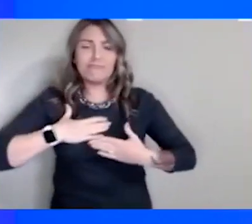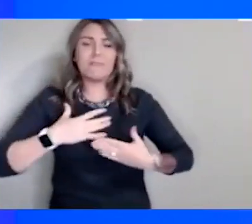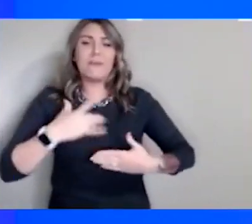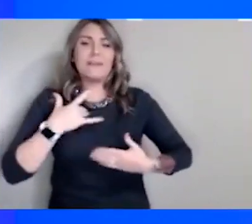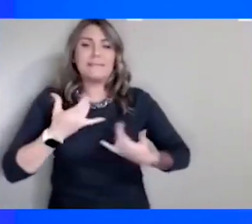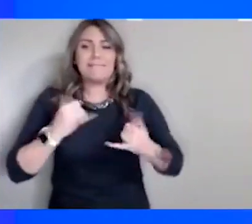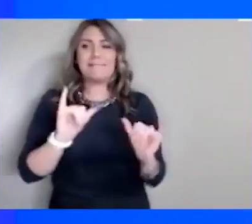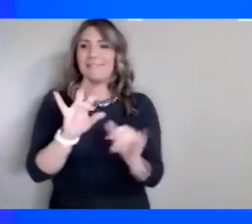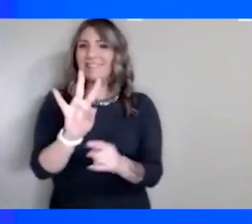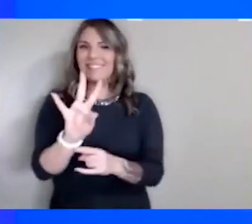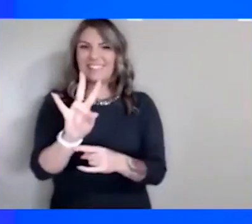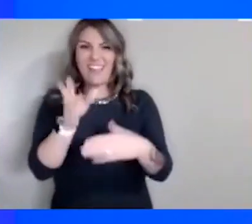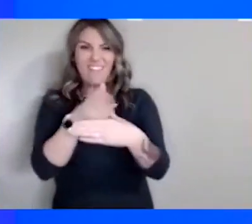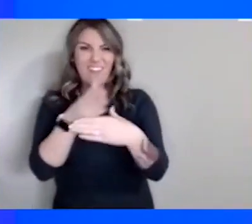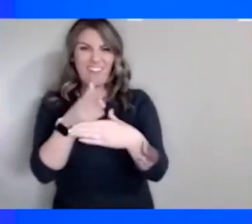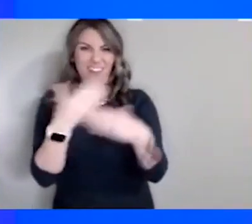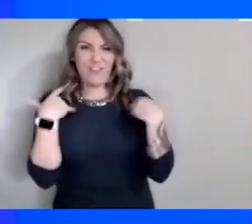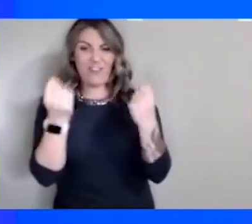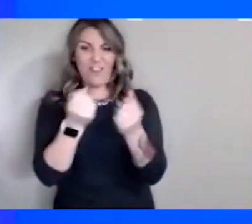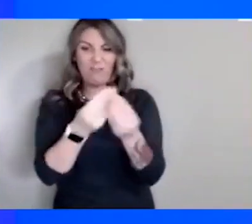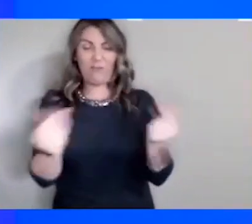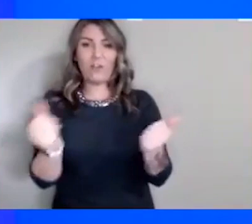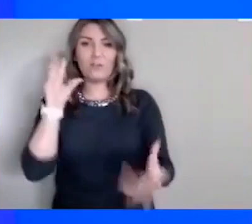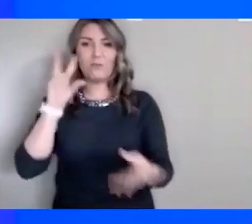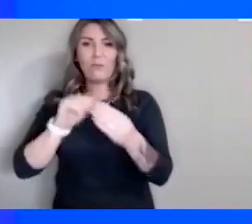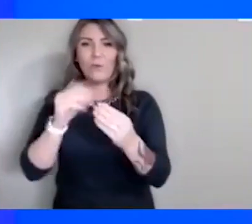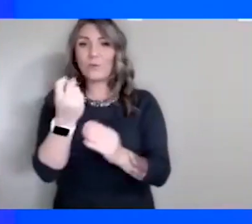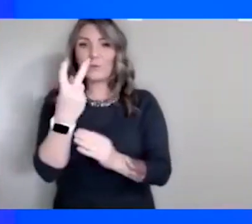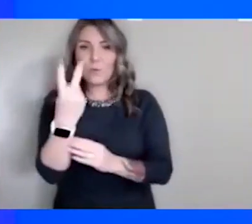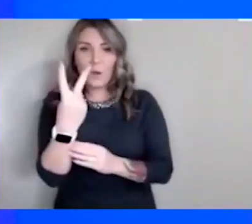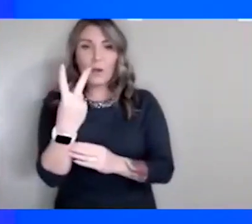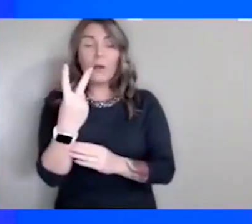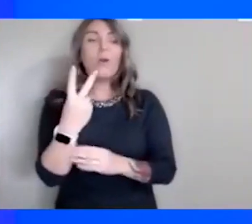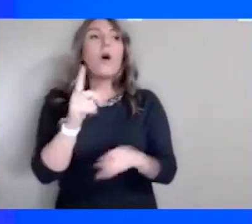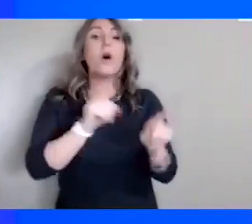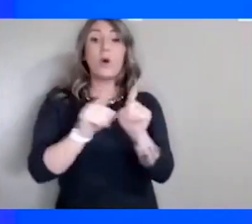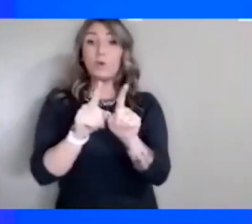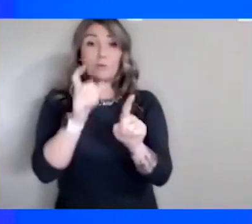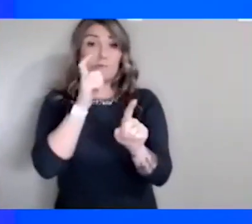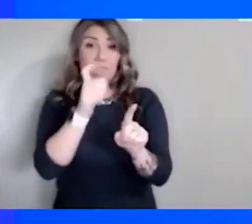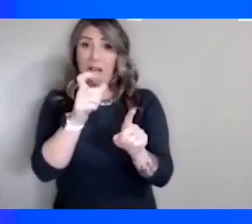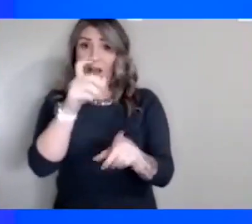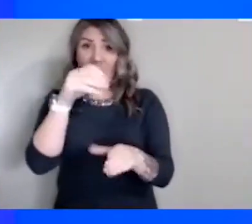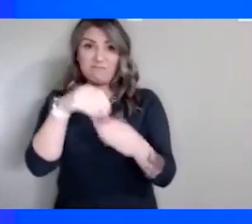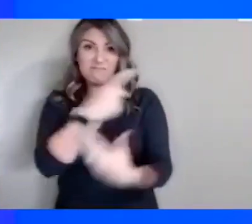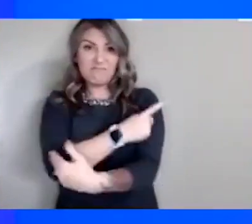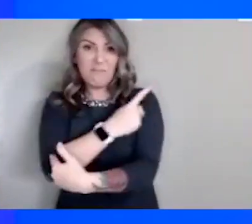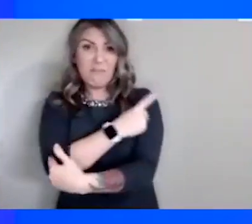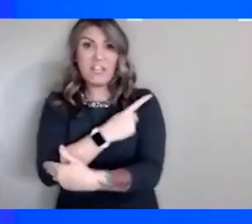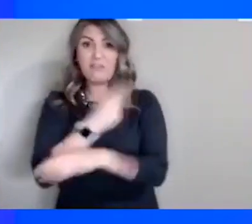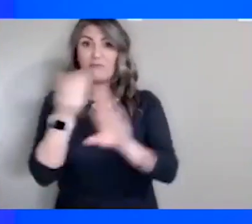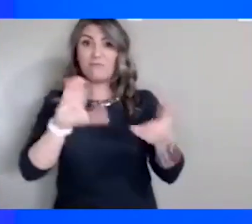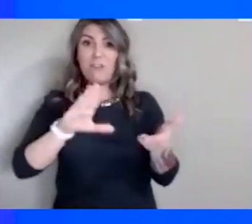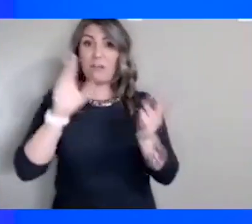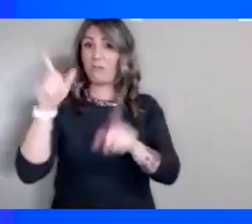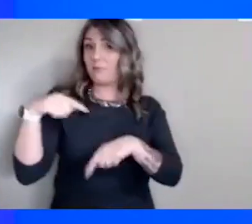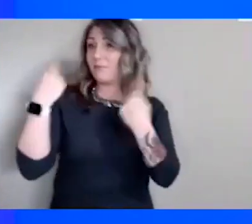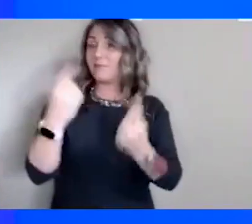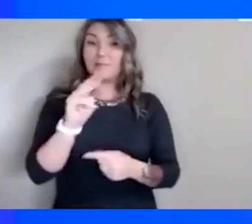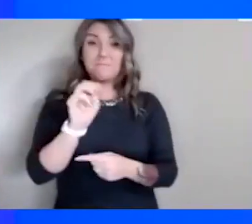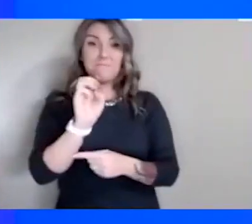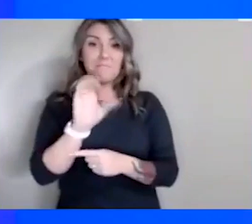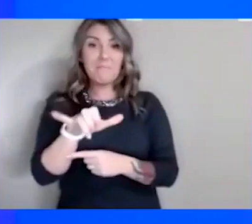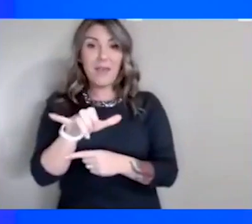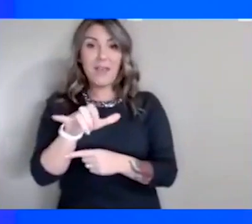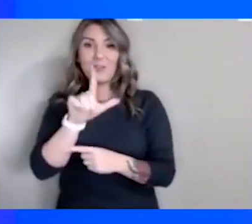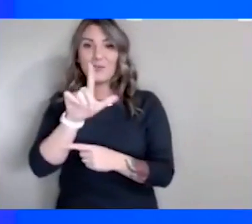12 total. Just to note, too, we haven't had an inpatient death since May 23rd. So that's good news. From COVID-19.